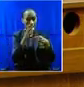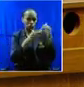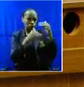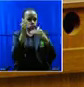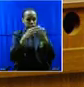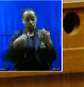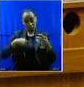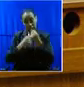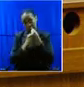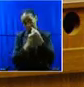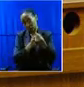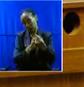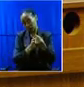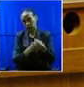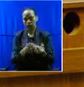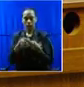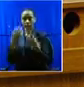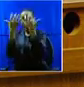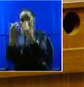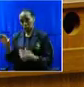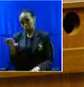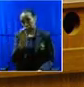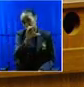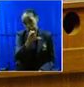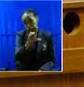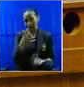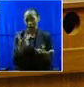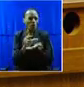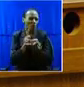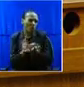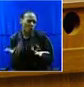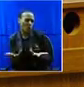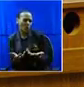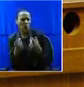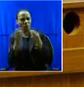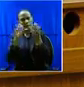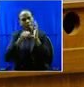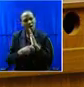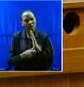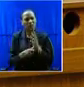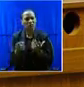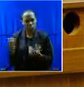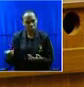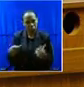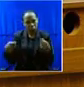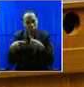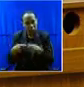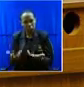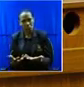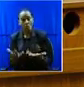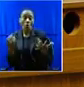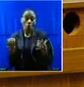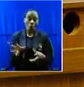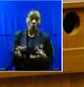support, financial assistance through loans and blended funding, facilitating routes to